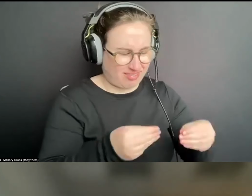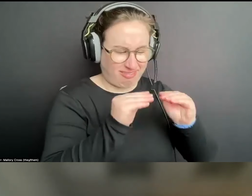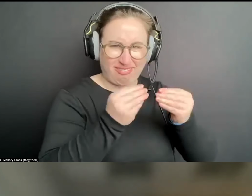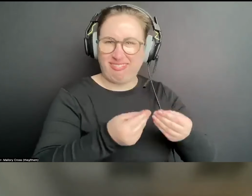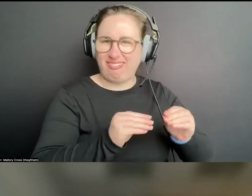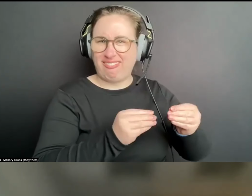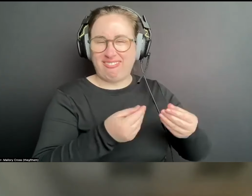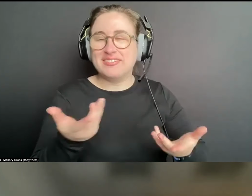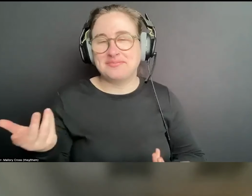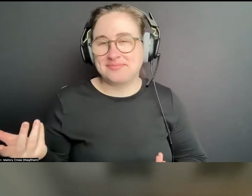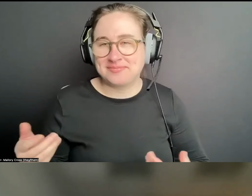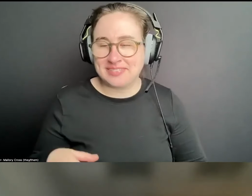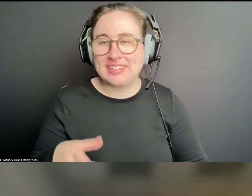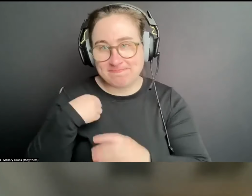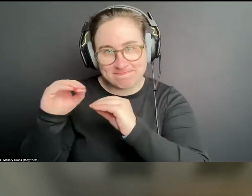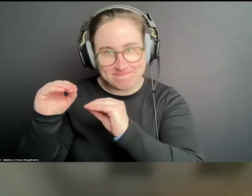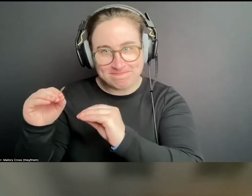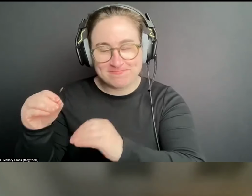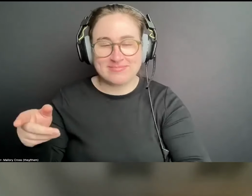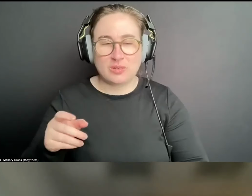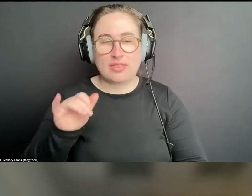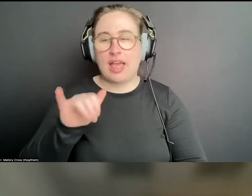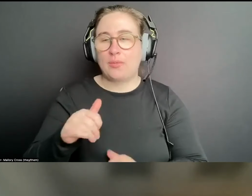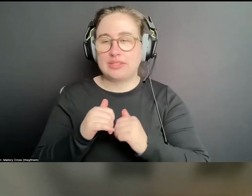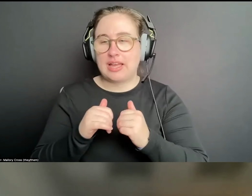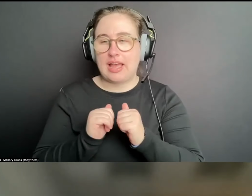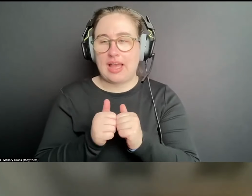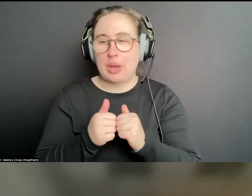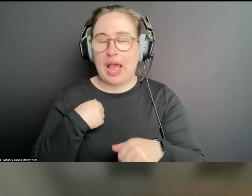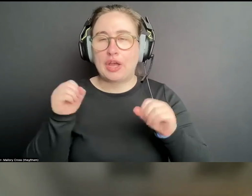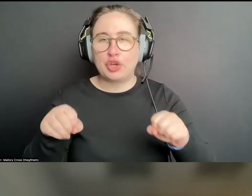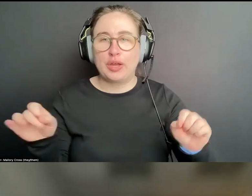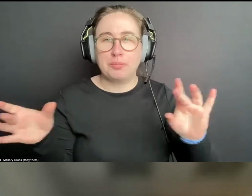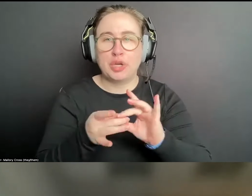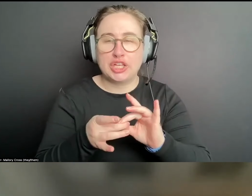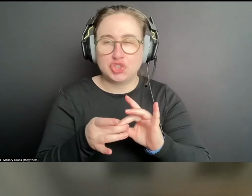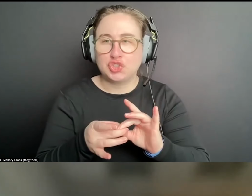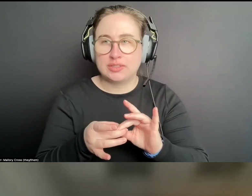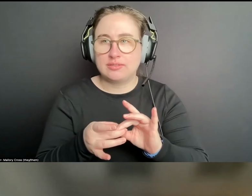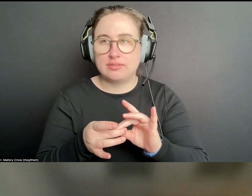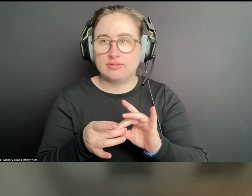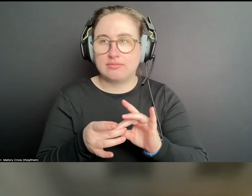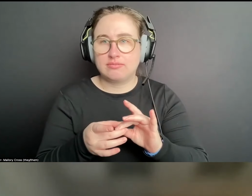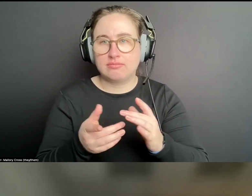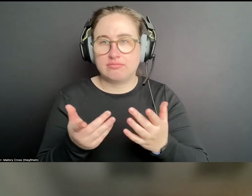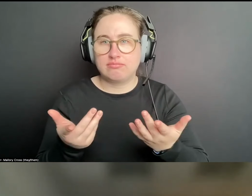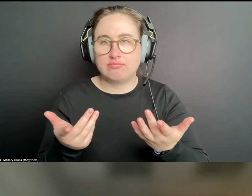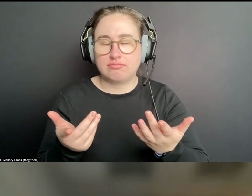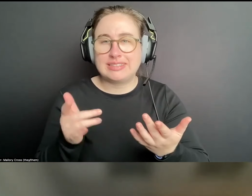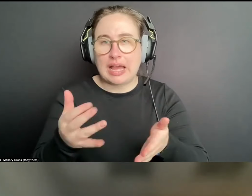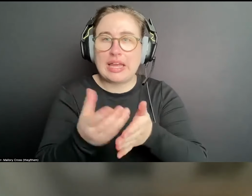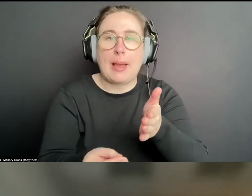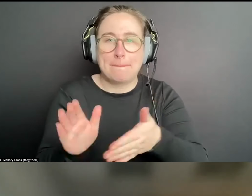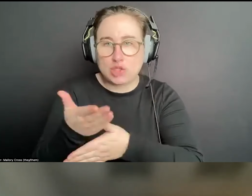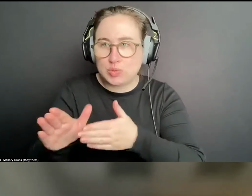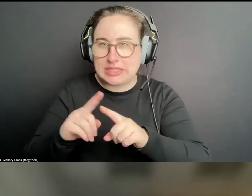I felt like that was a way to bridge the gap, you know, between